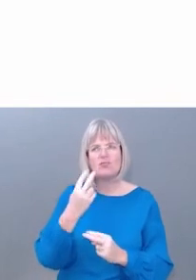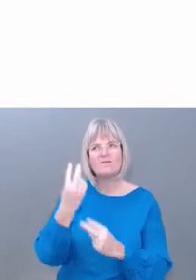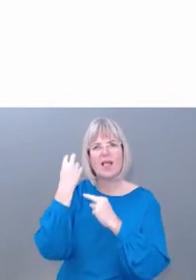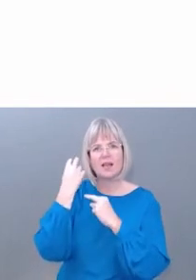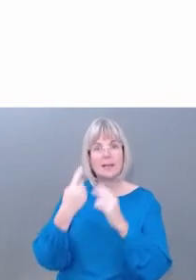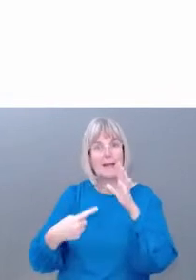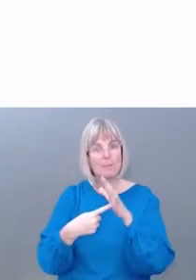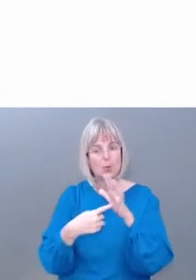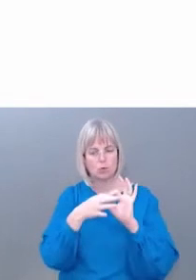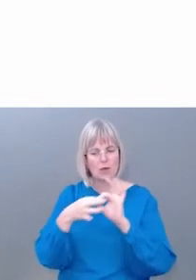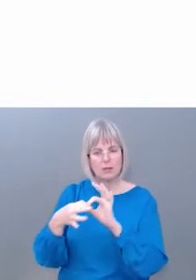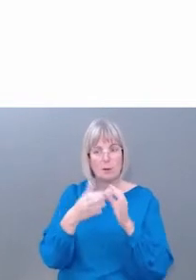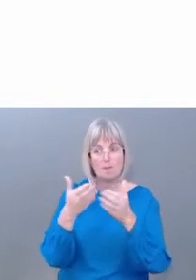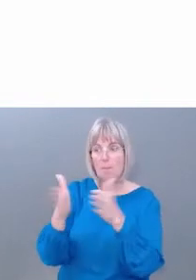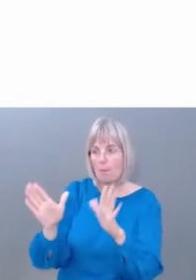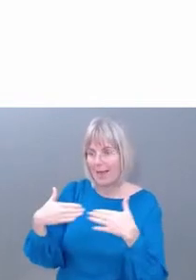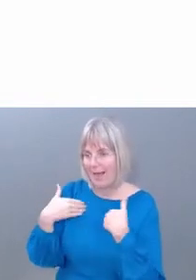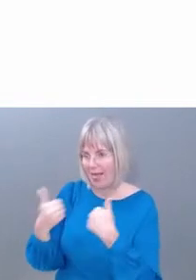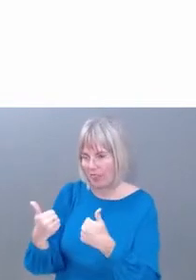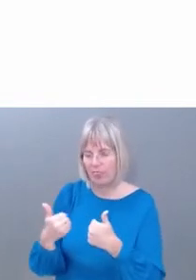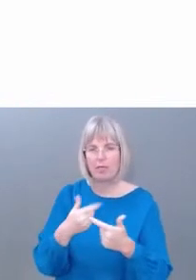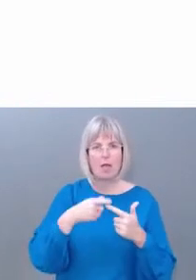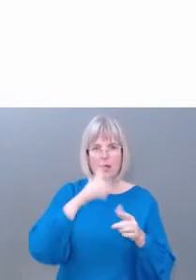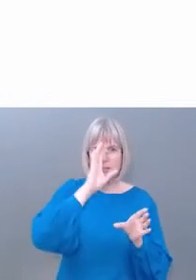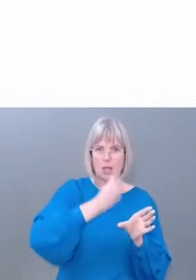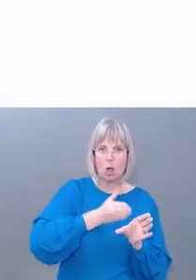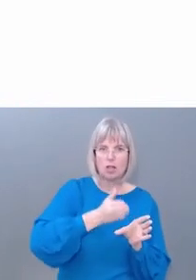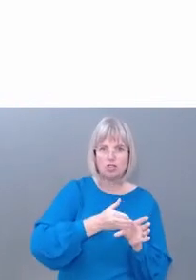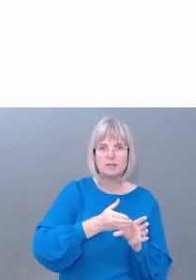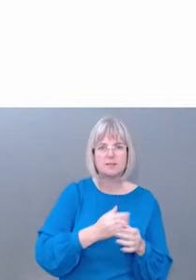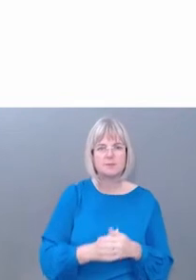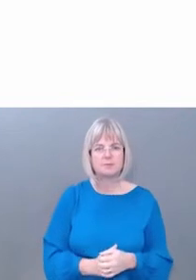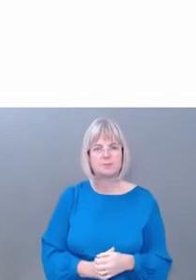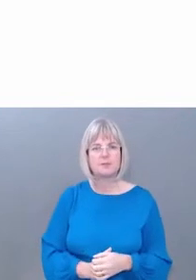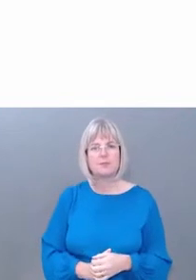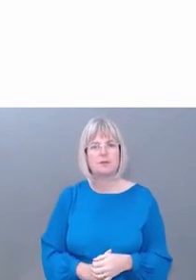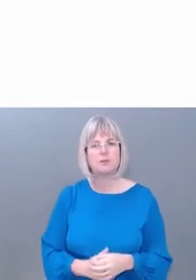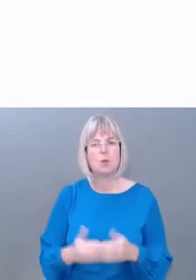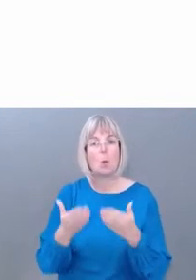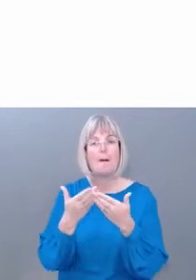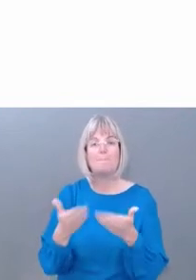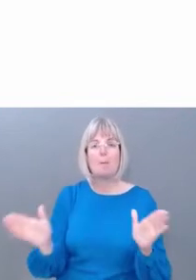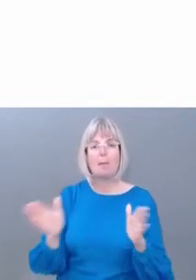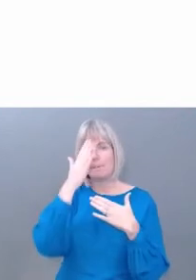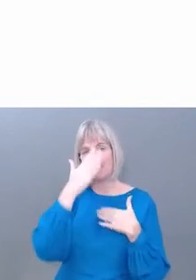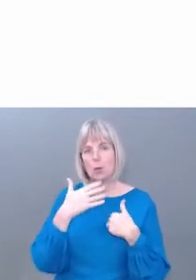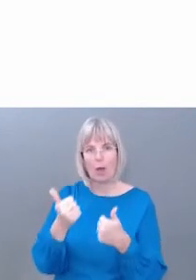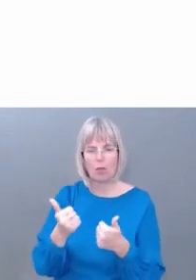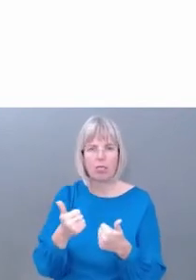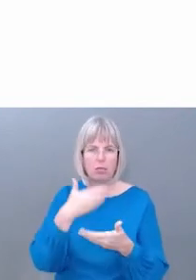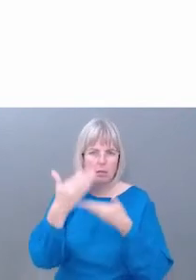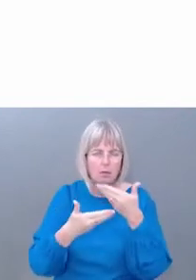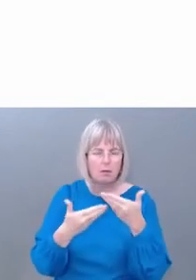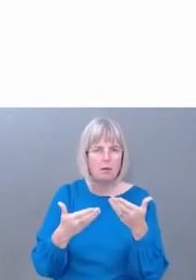psychology. So in public mental health, what we're really interested in is describing population level mental health inequalities and how they